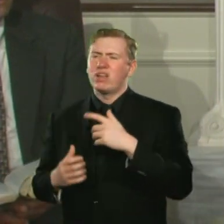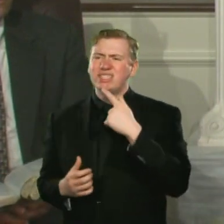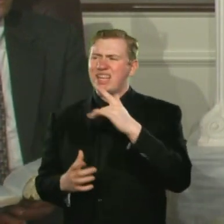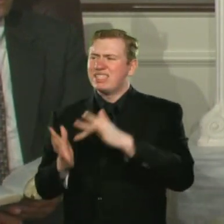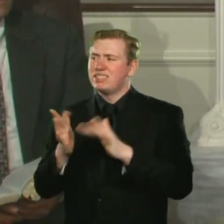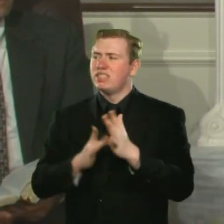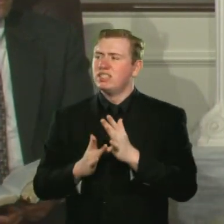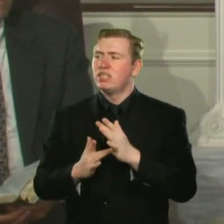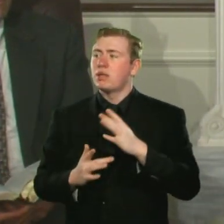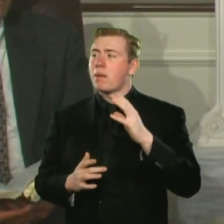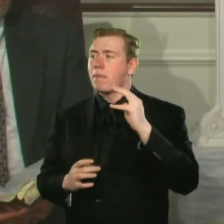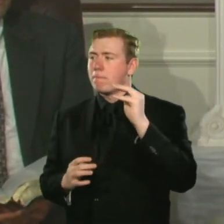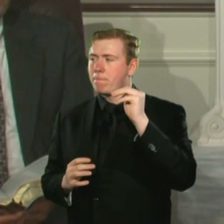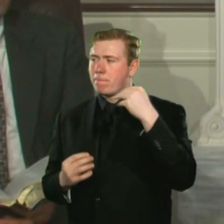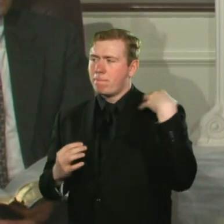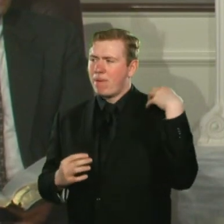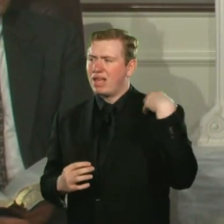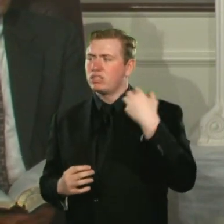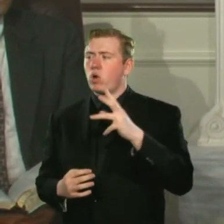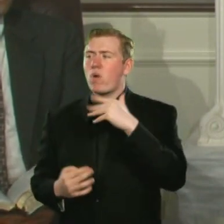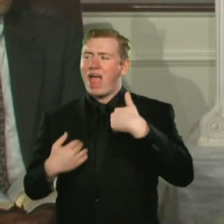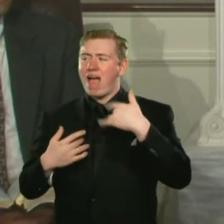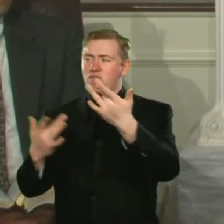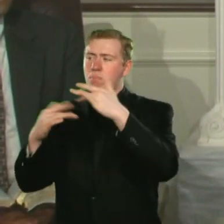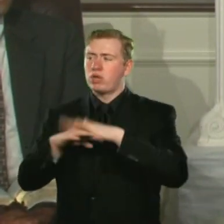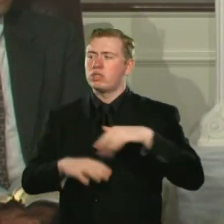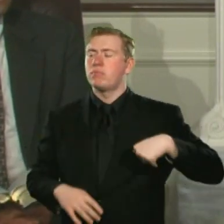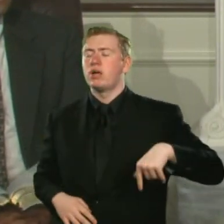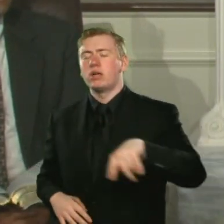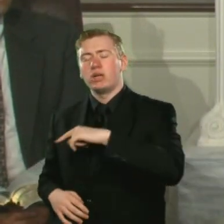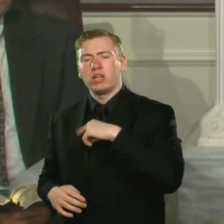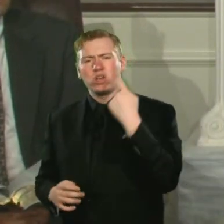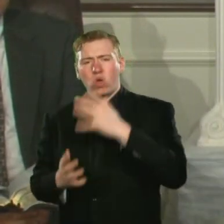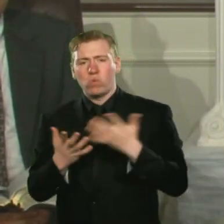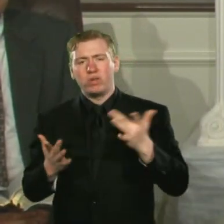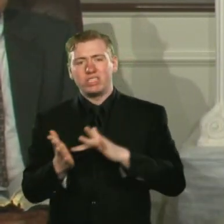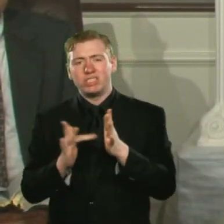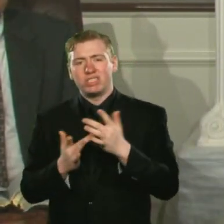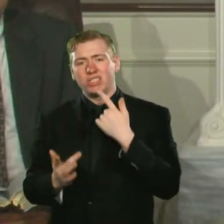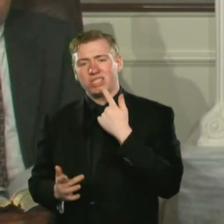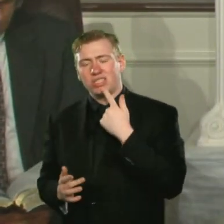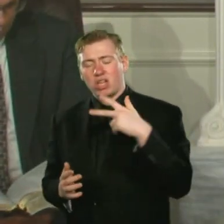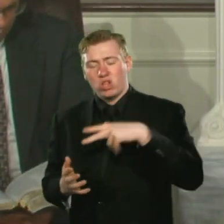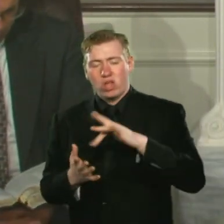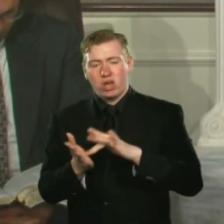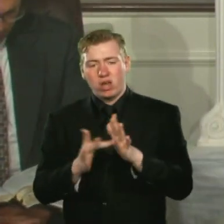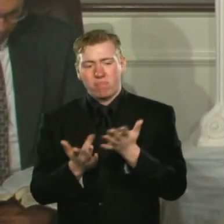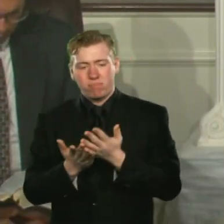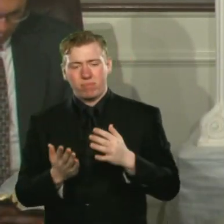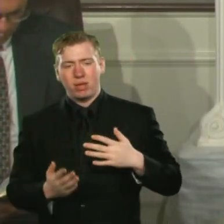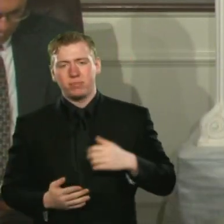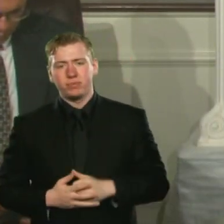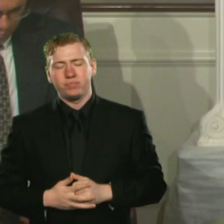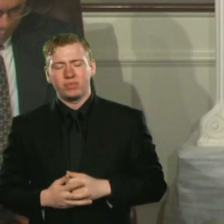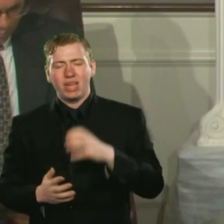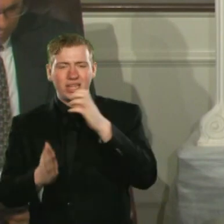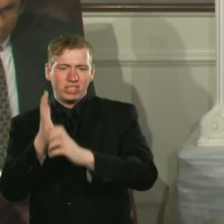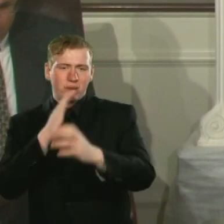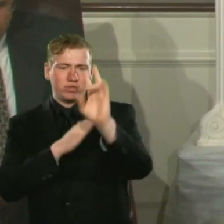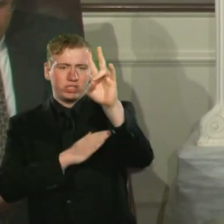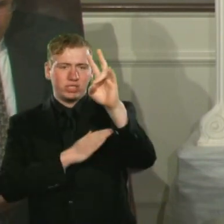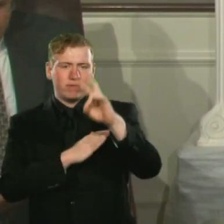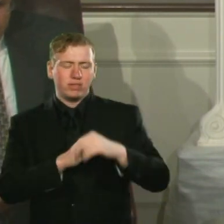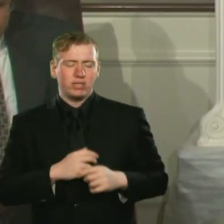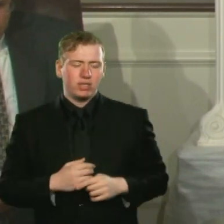Jesus, Master, would you have mercy upon us? Notice what Jesus said. Look back in your Bible, would you please? Look at chapter